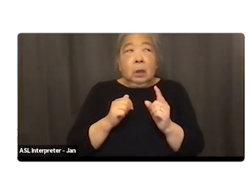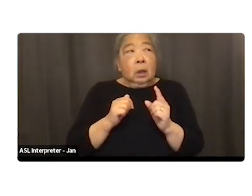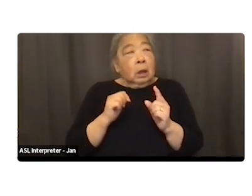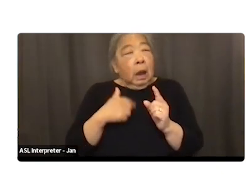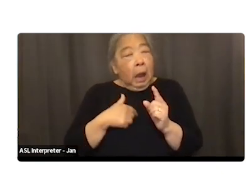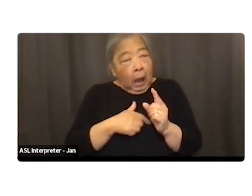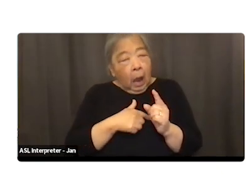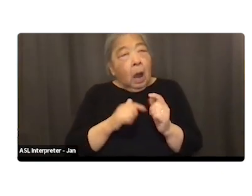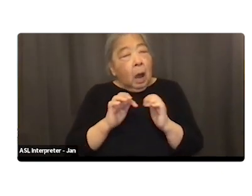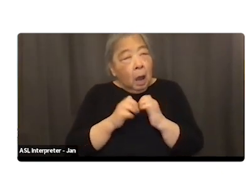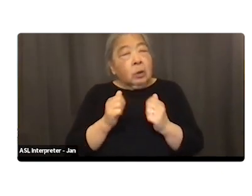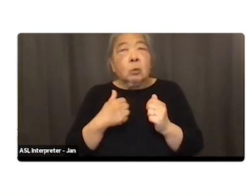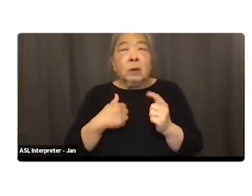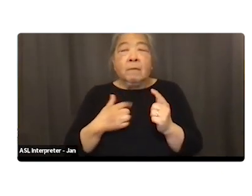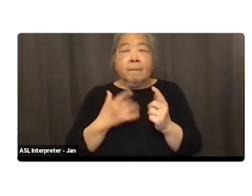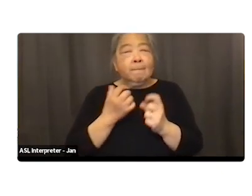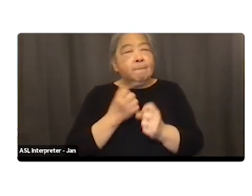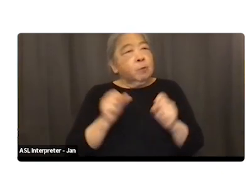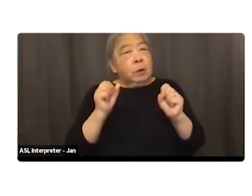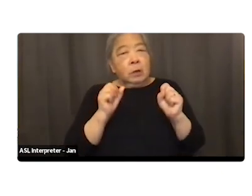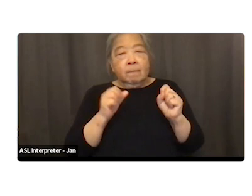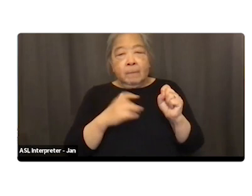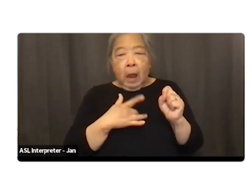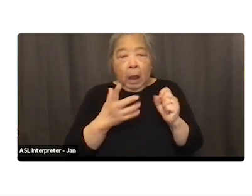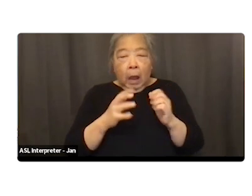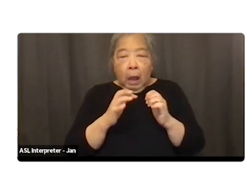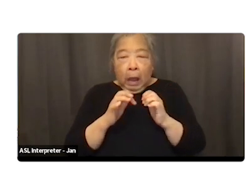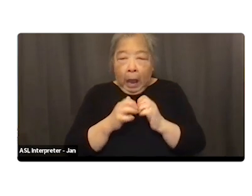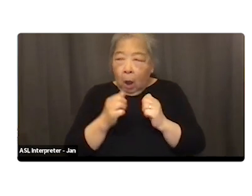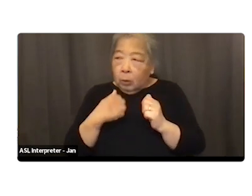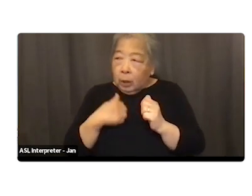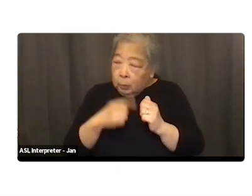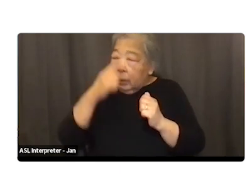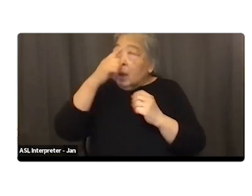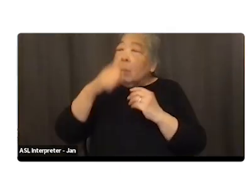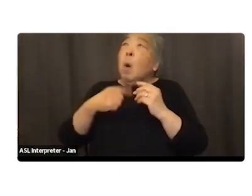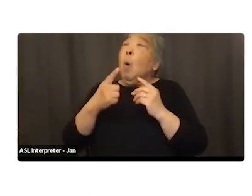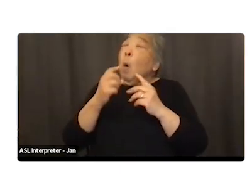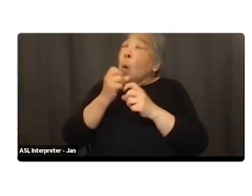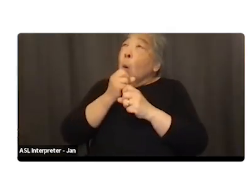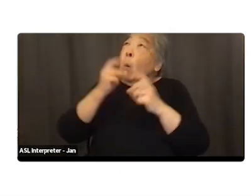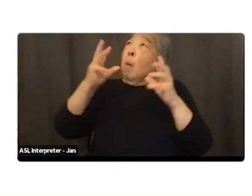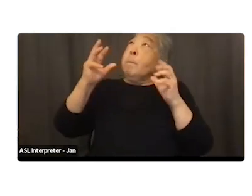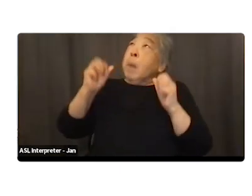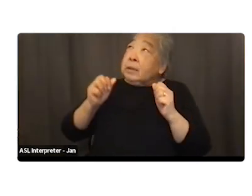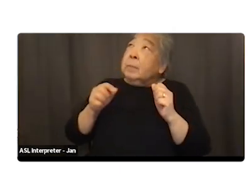ground in the possibility of the possibility?